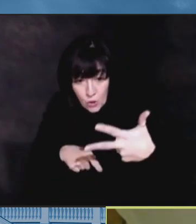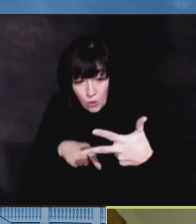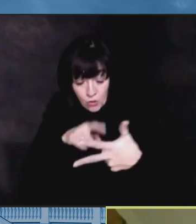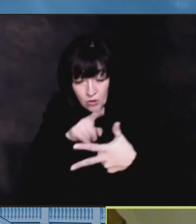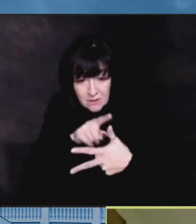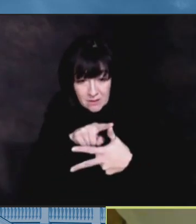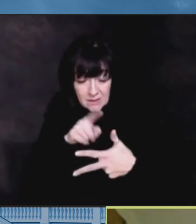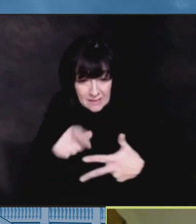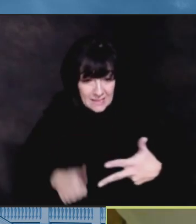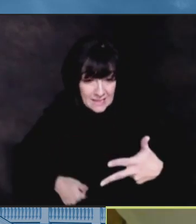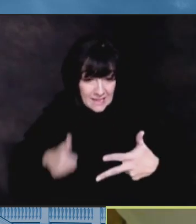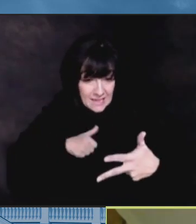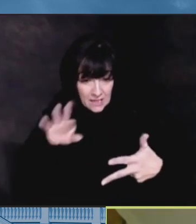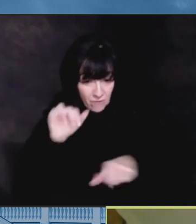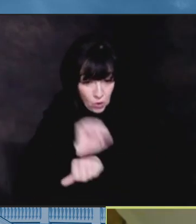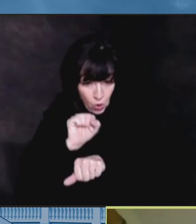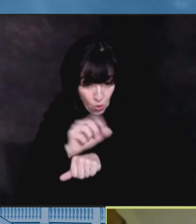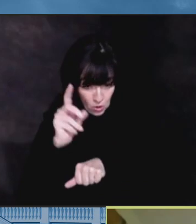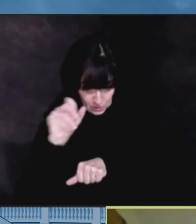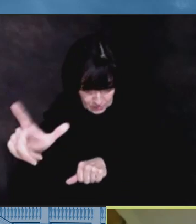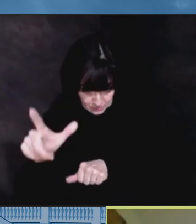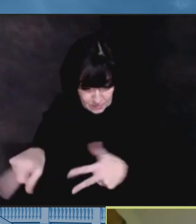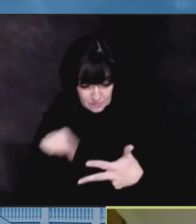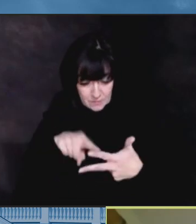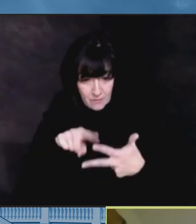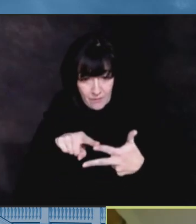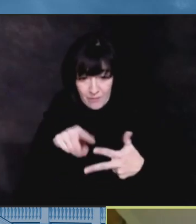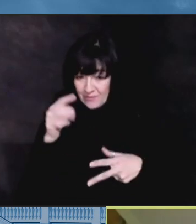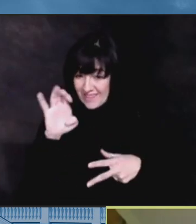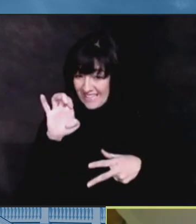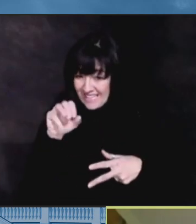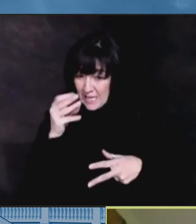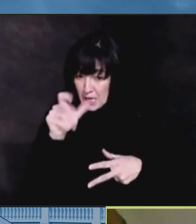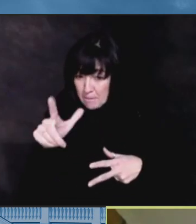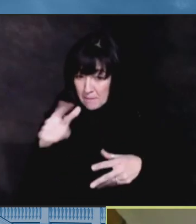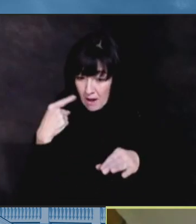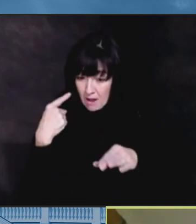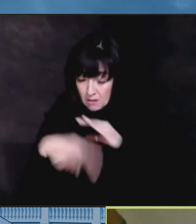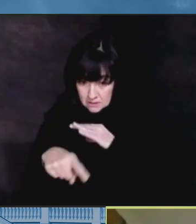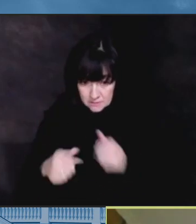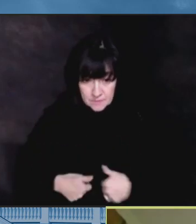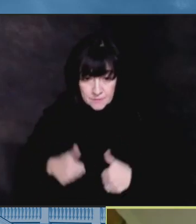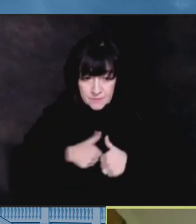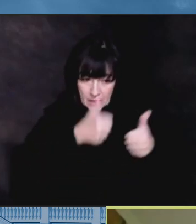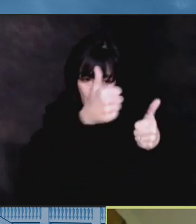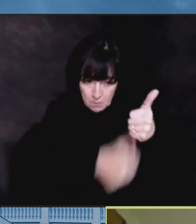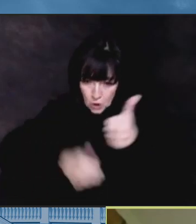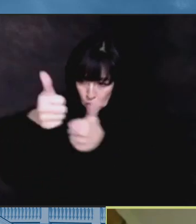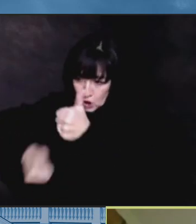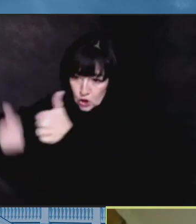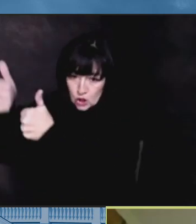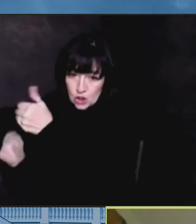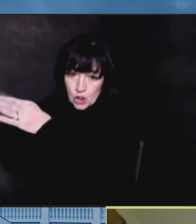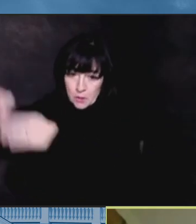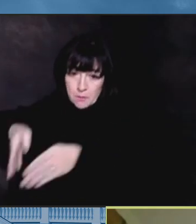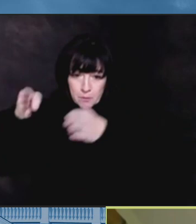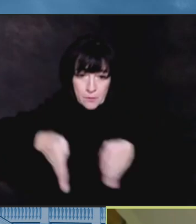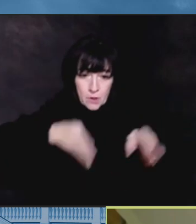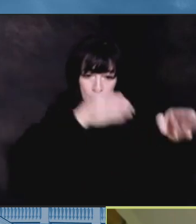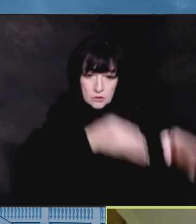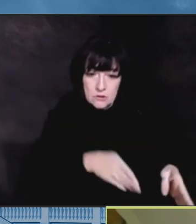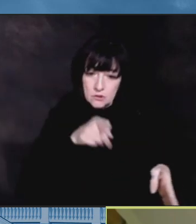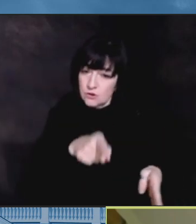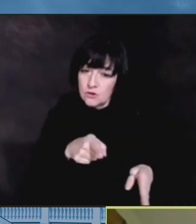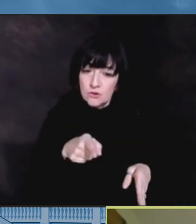work in Delaware. You need to have an email address per individual that's going to get tested, because you can only register